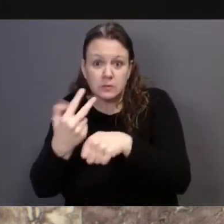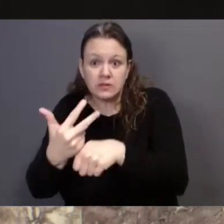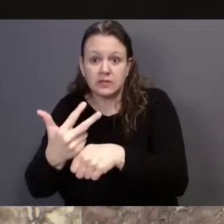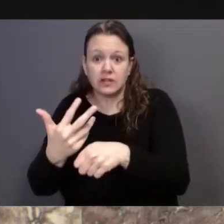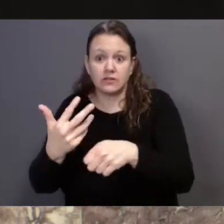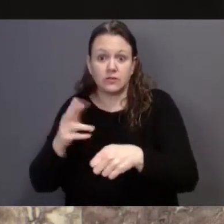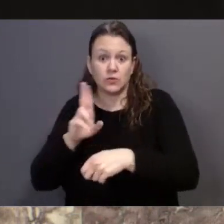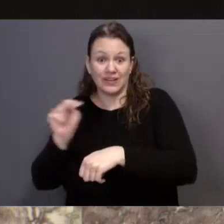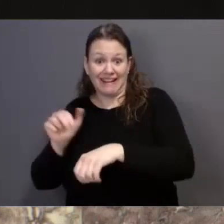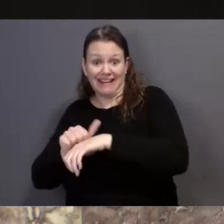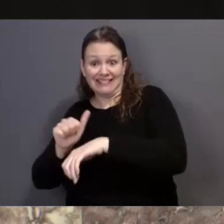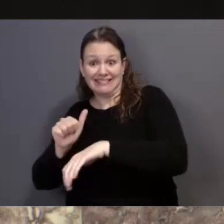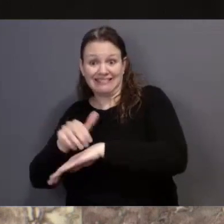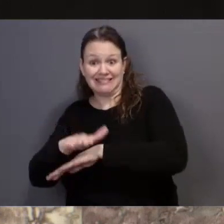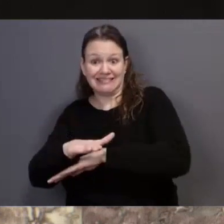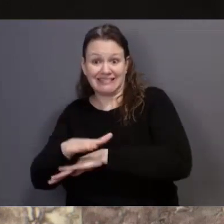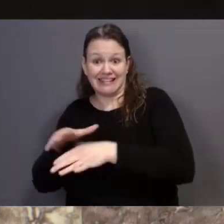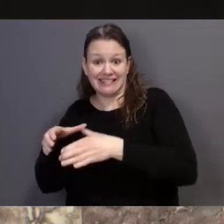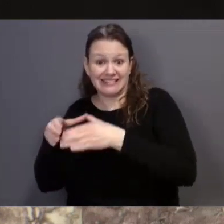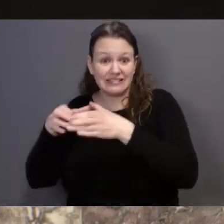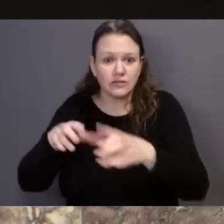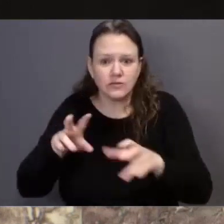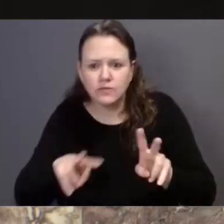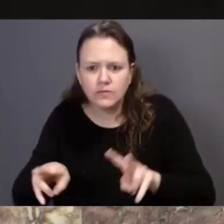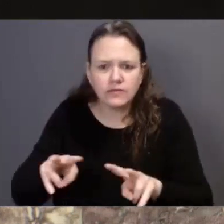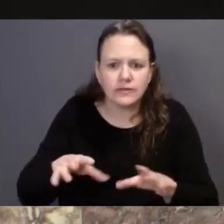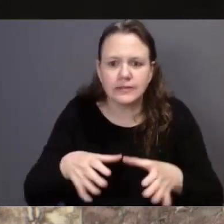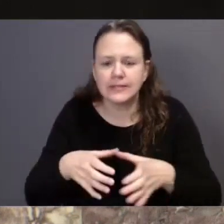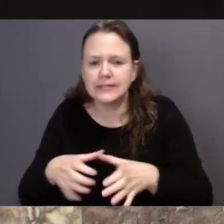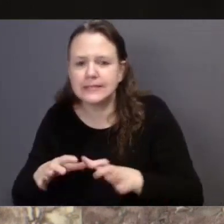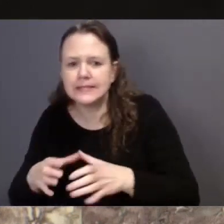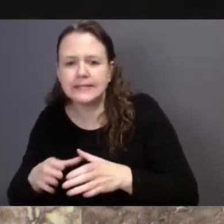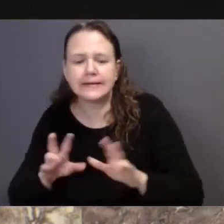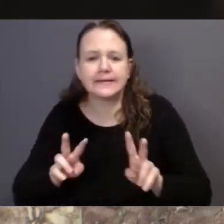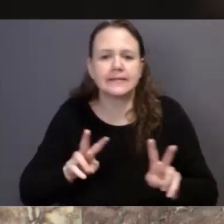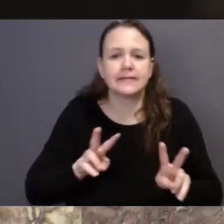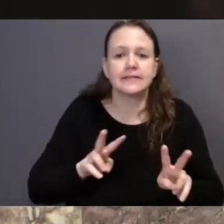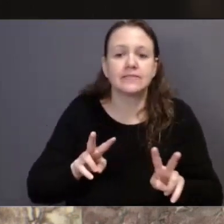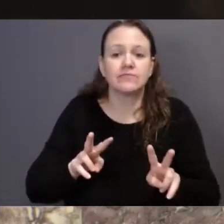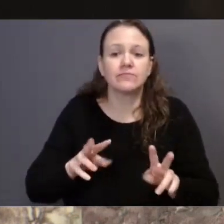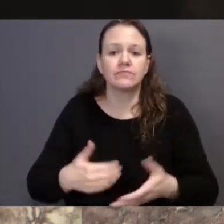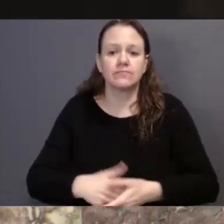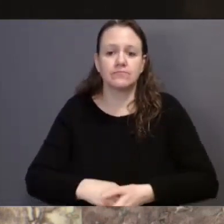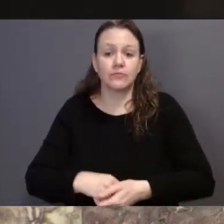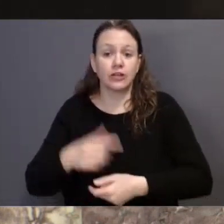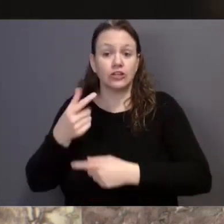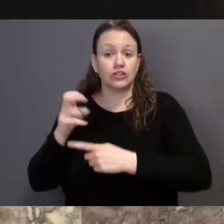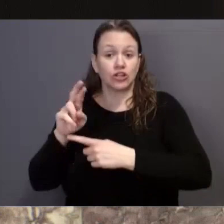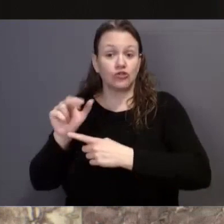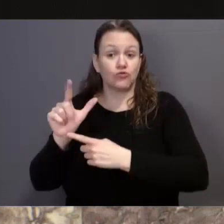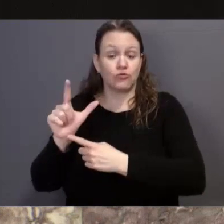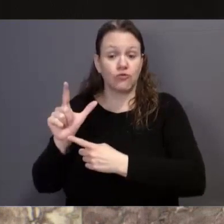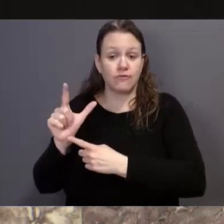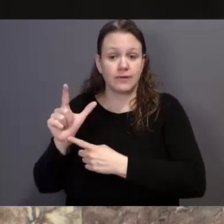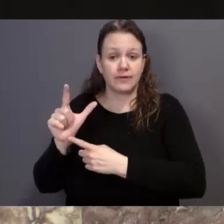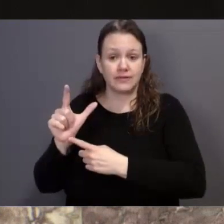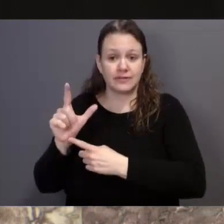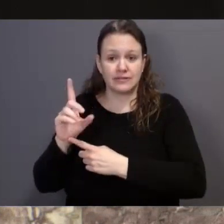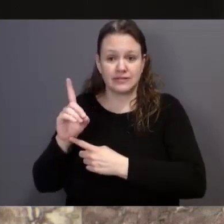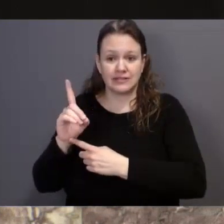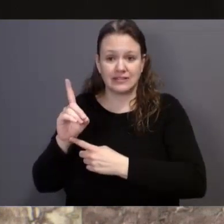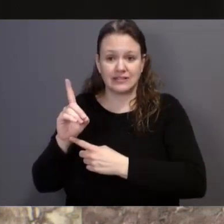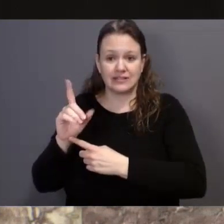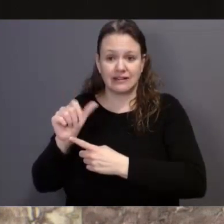situation. In General Dallaire's new book, he writes that at debriefings, one member told him, "General, we're going to recommend that no one